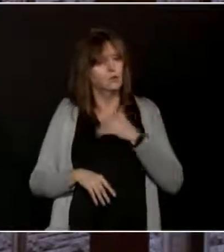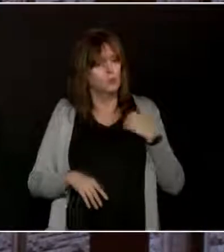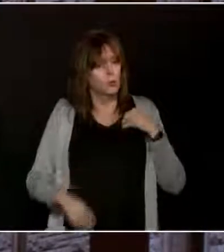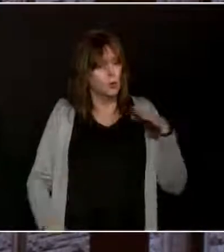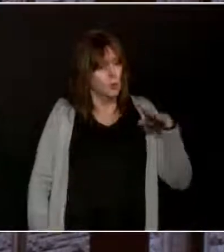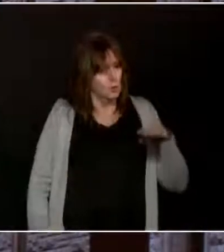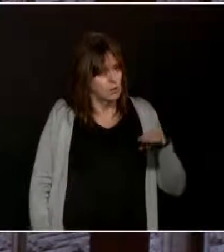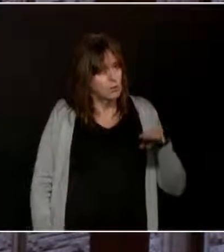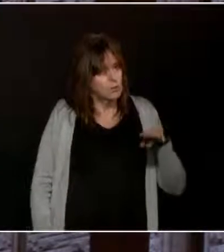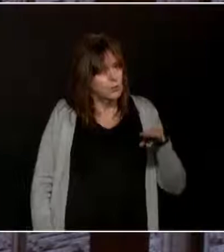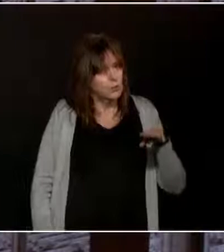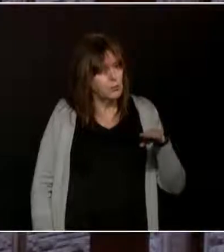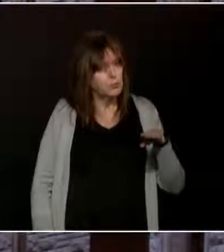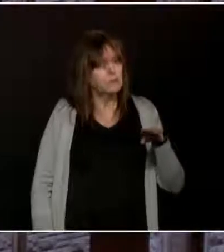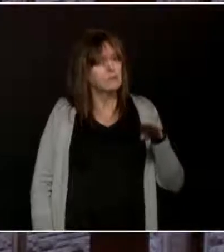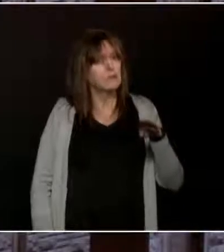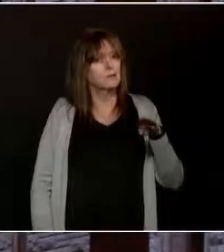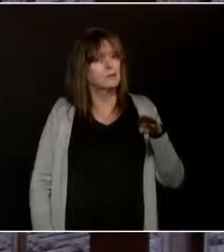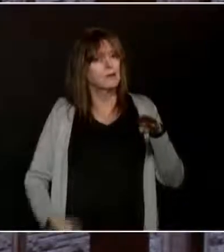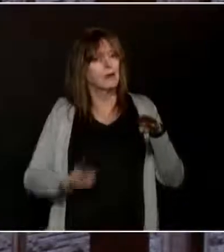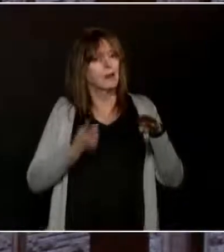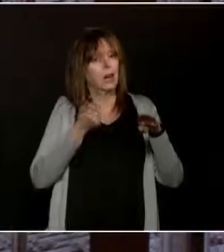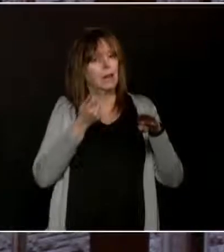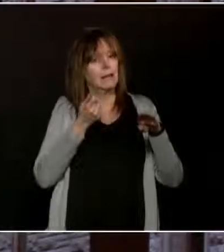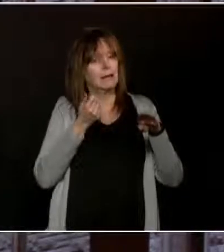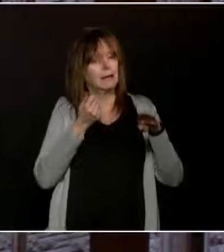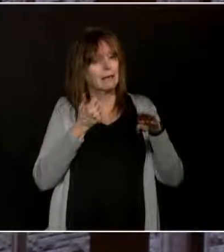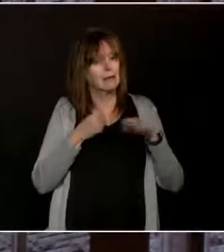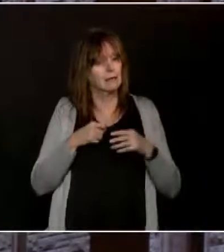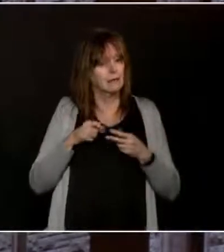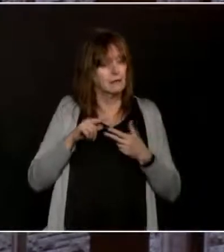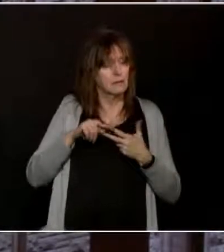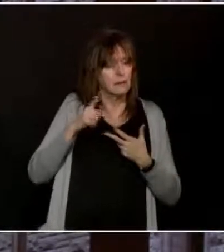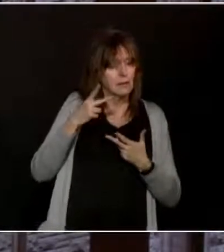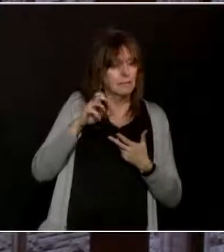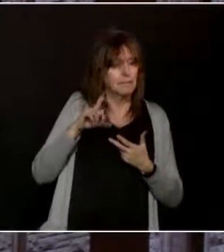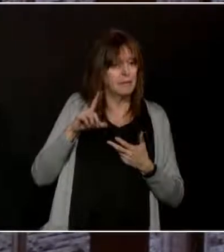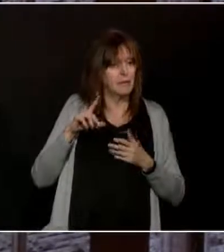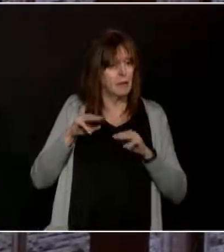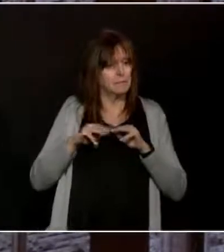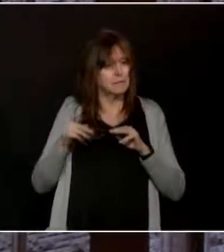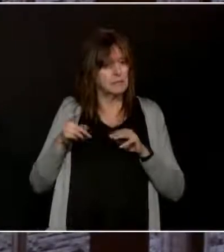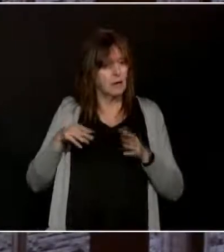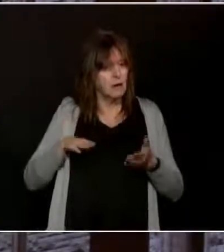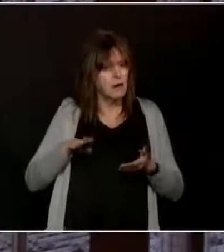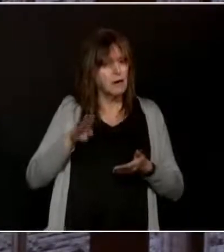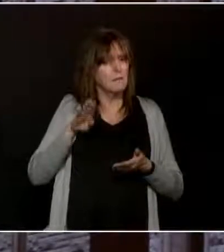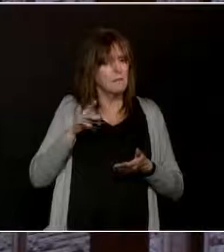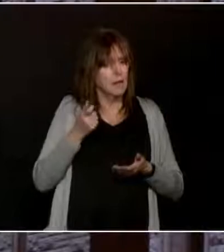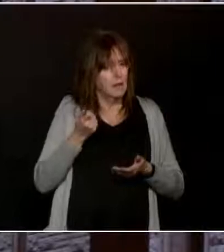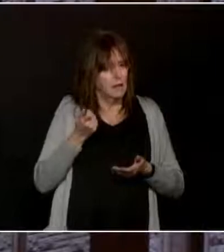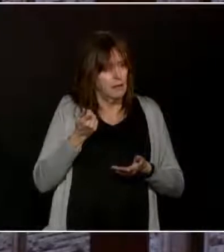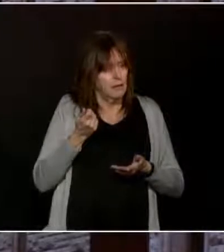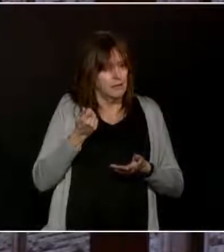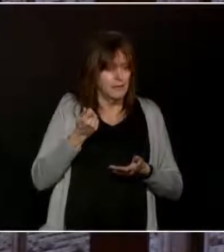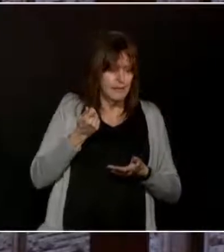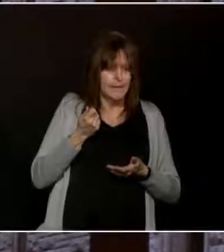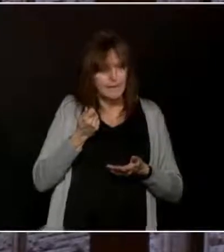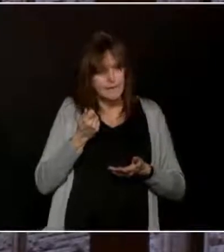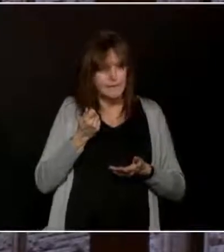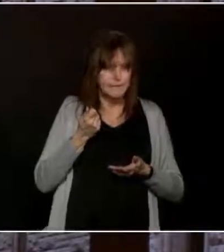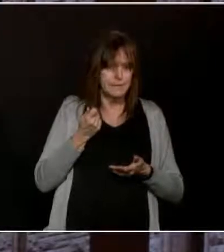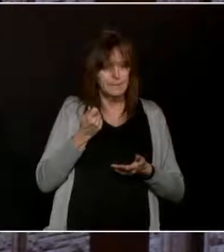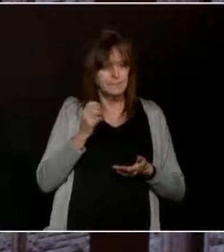up a little bit, and Peel is going up again. And their R effective is going back up again, and their